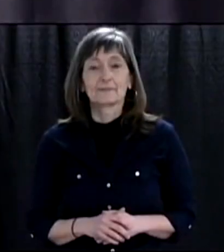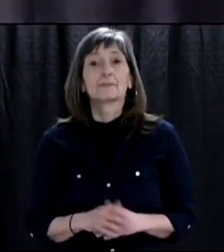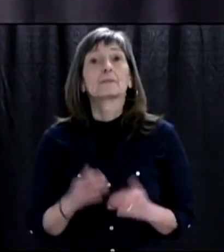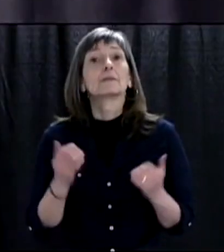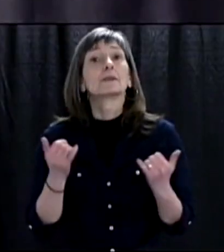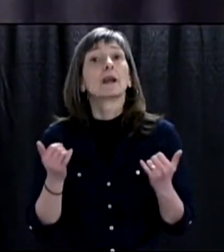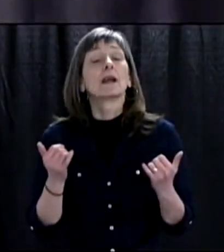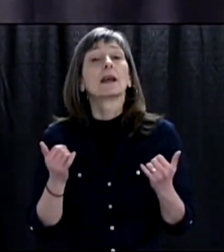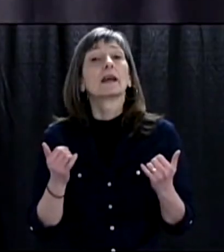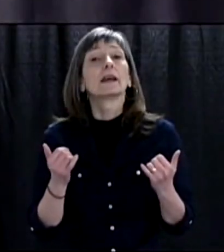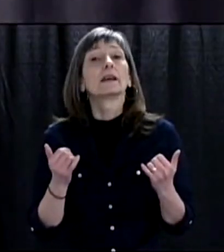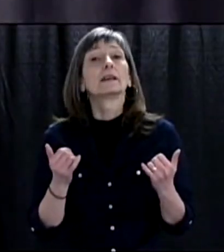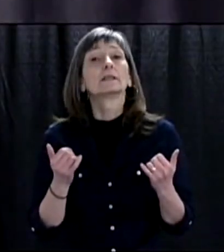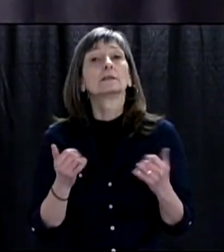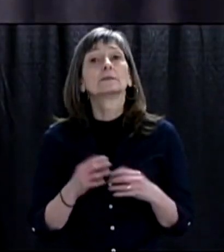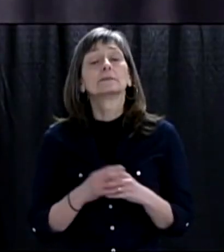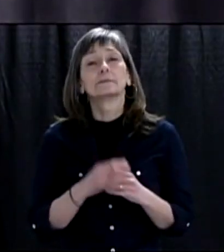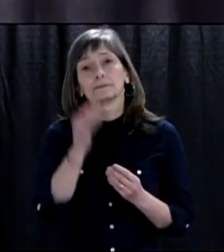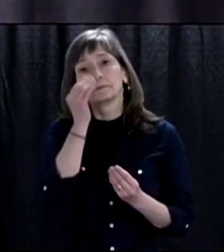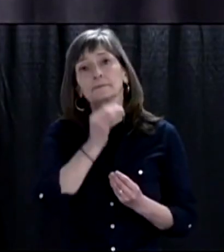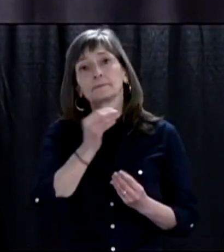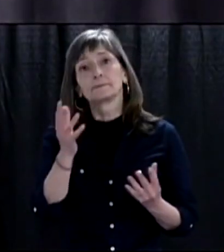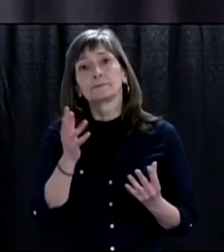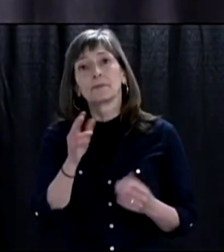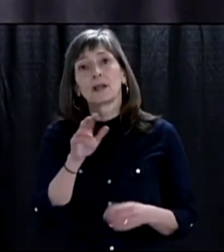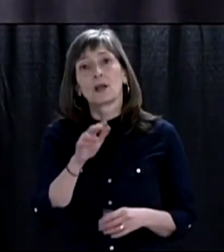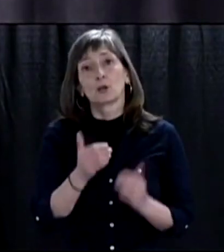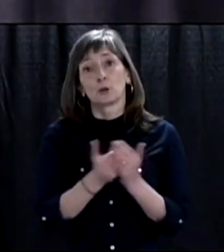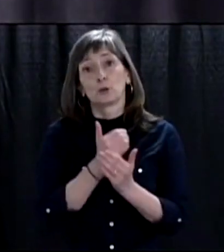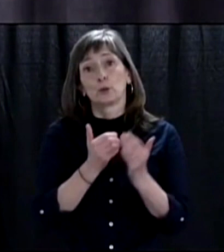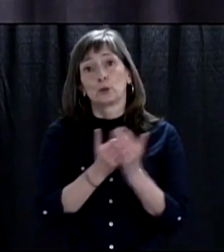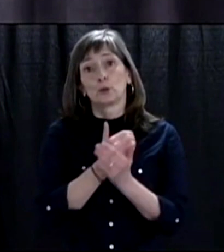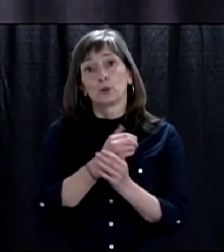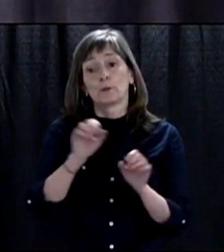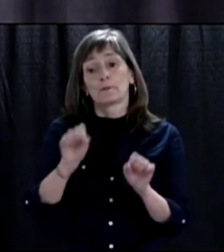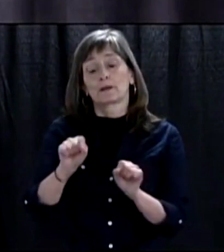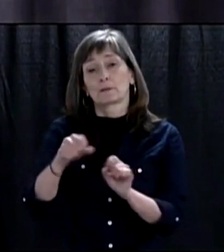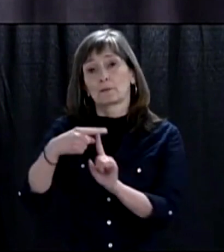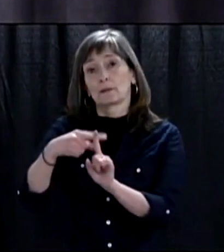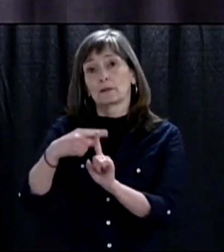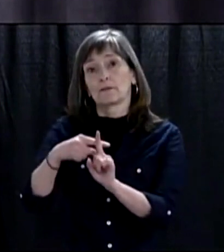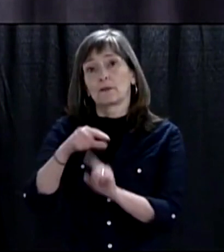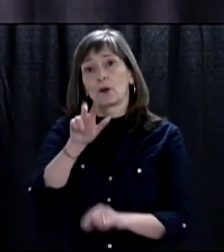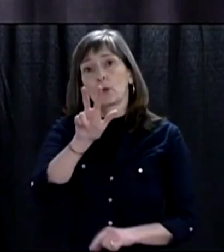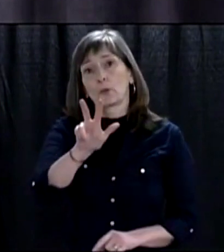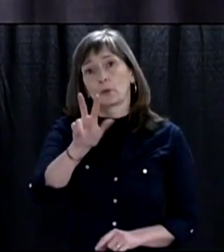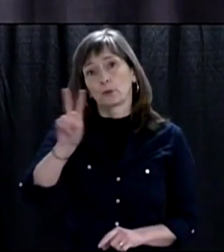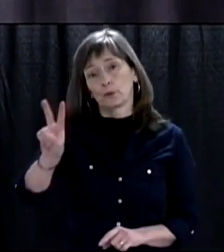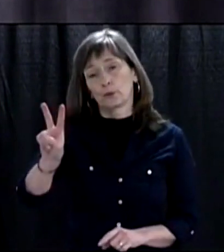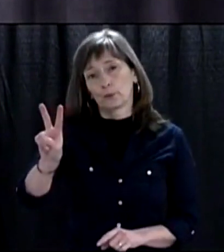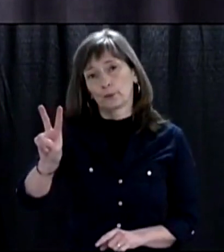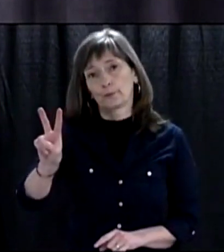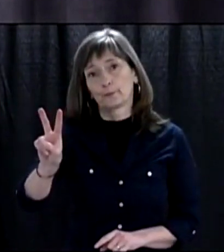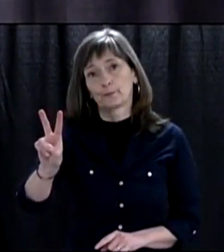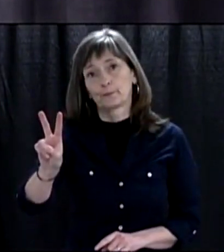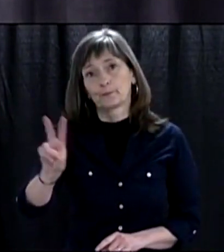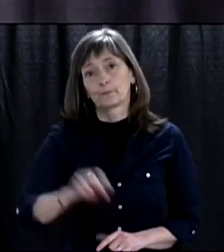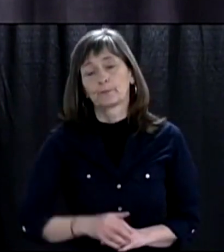So today I'm advising that we have 32 new presumptive positive cases in Newfoundland and